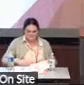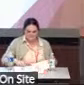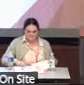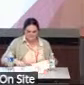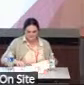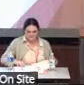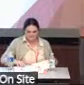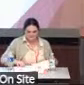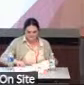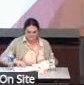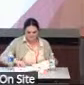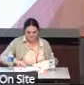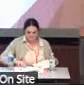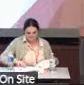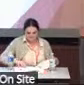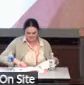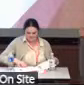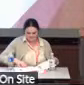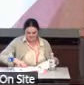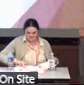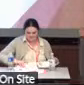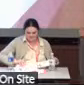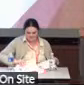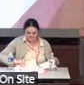And finally, impacts.